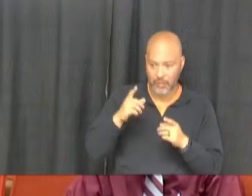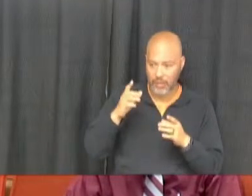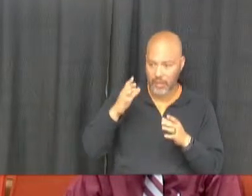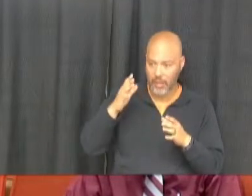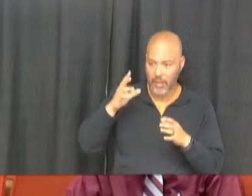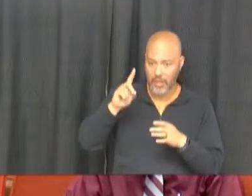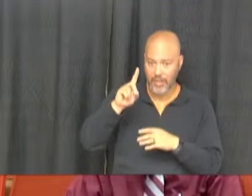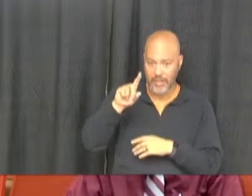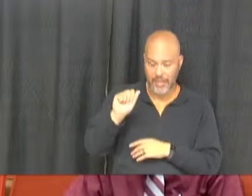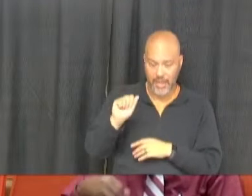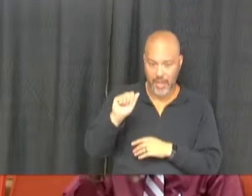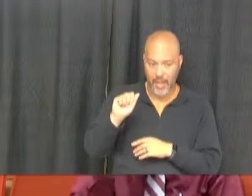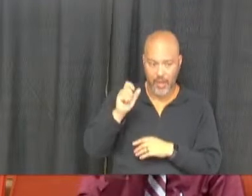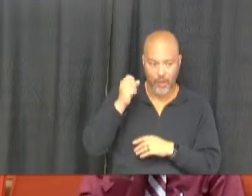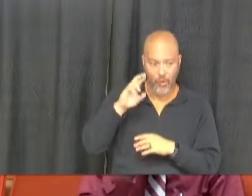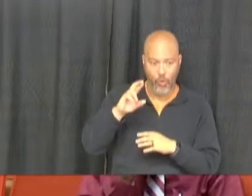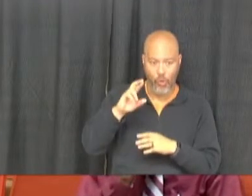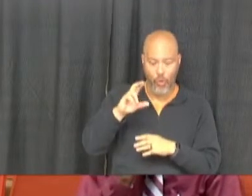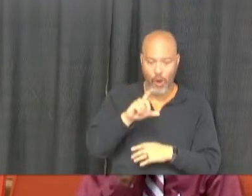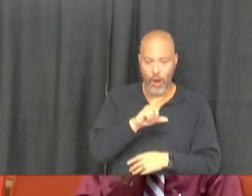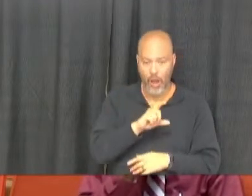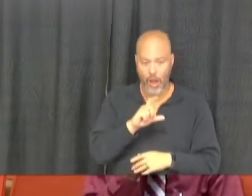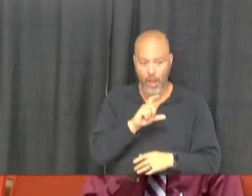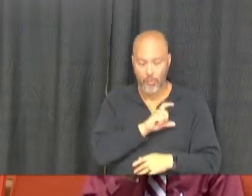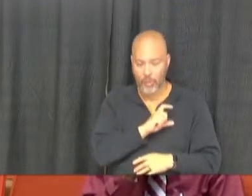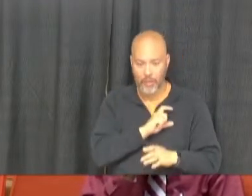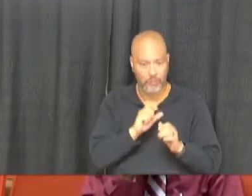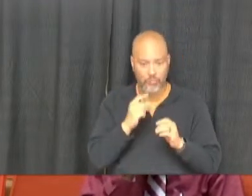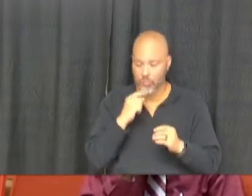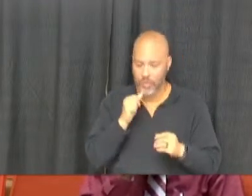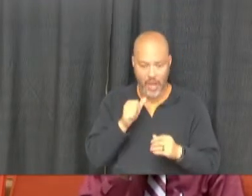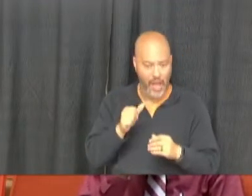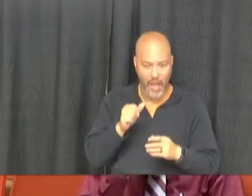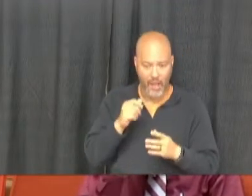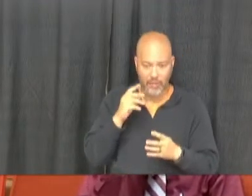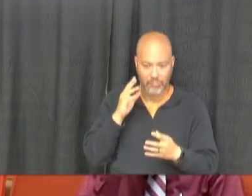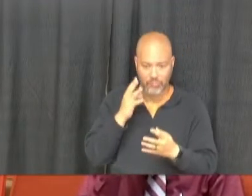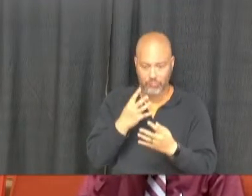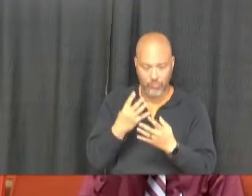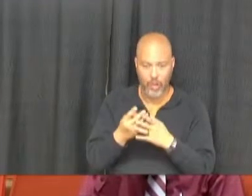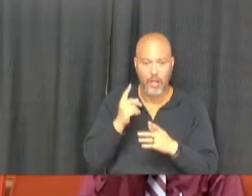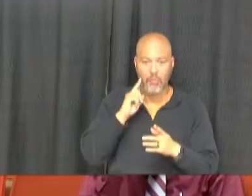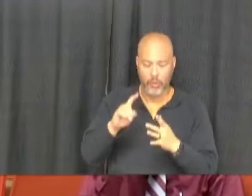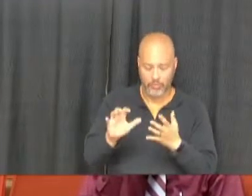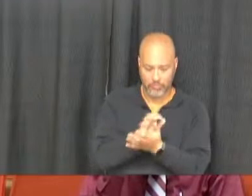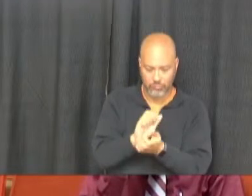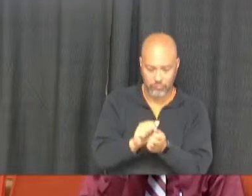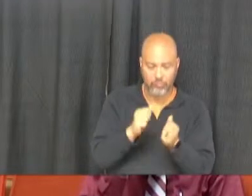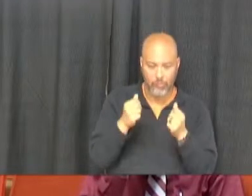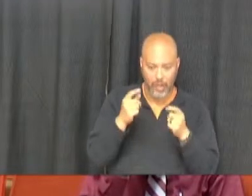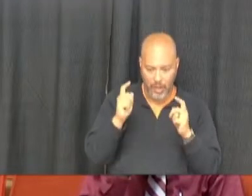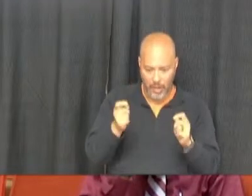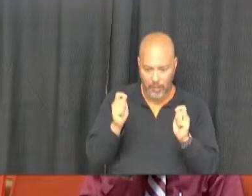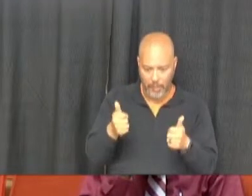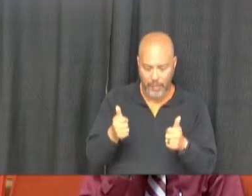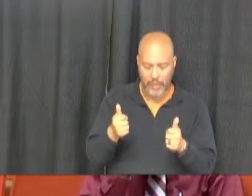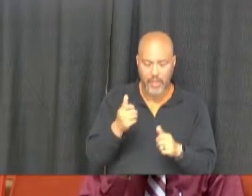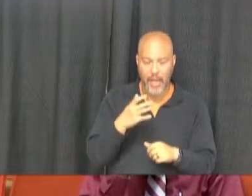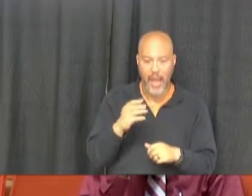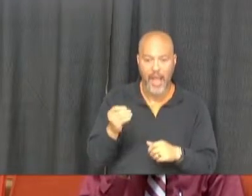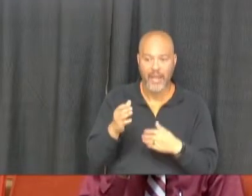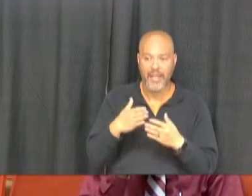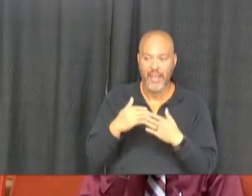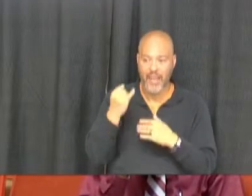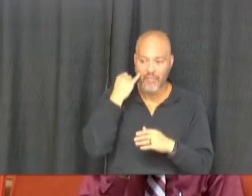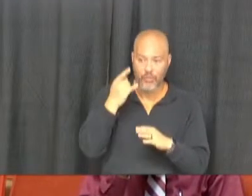by the district attorney or the law enforcement agency that no criminal charge will be filed, it has to be destroyed immediately. And even if